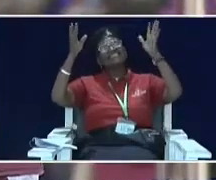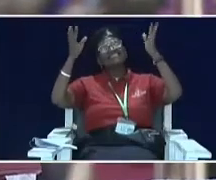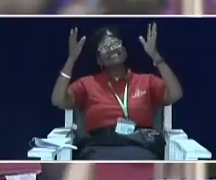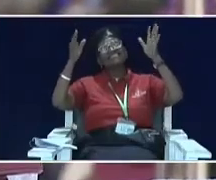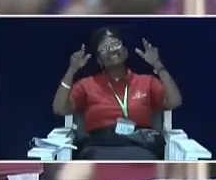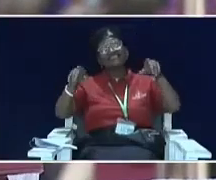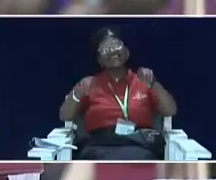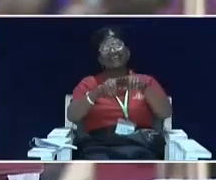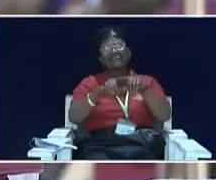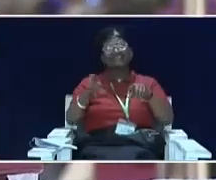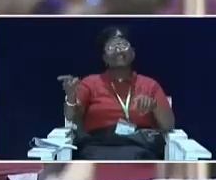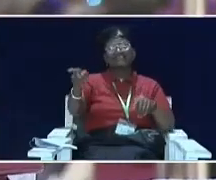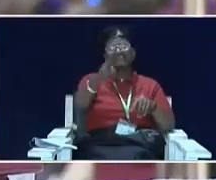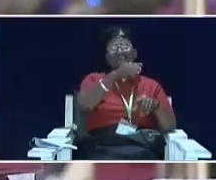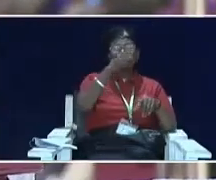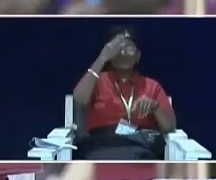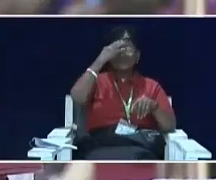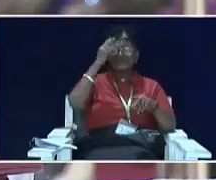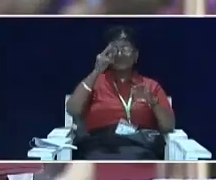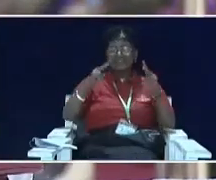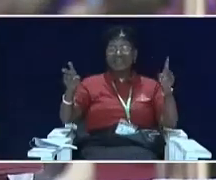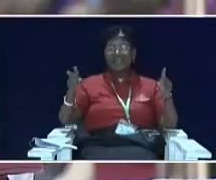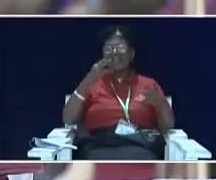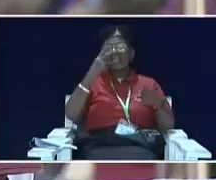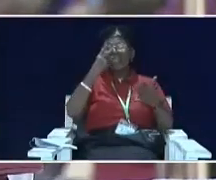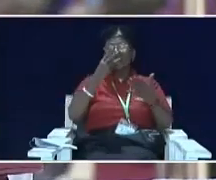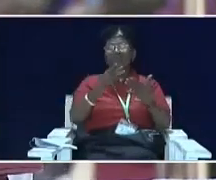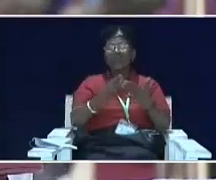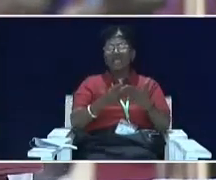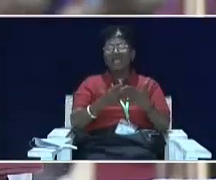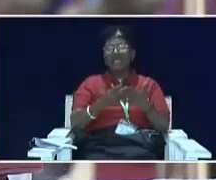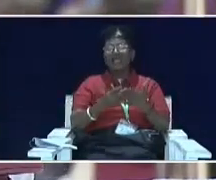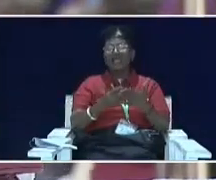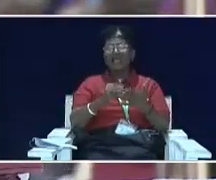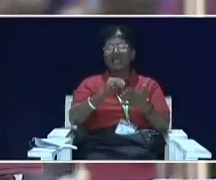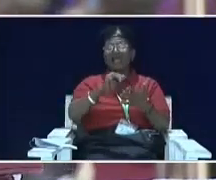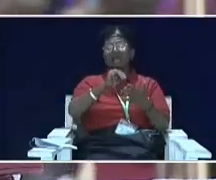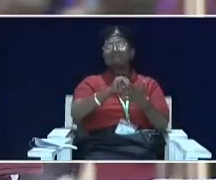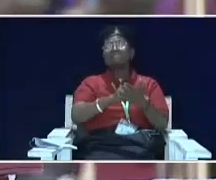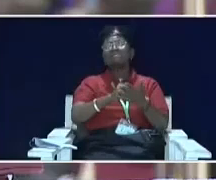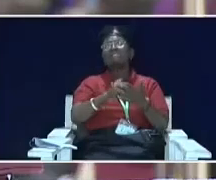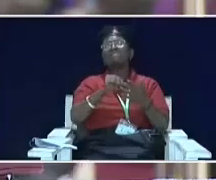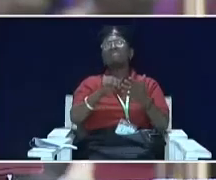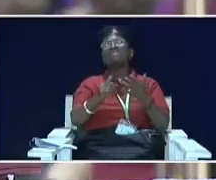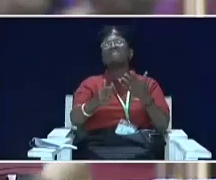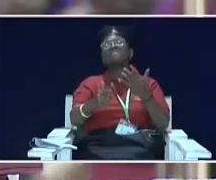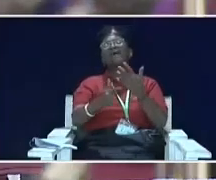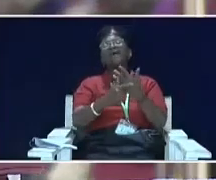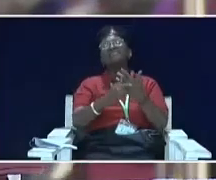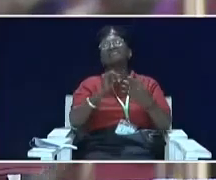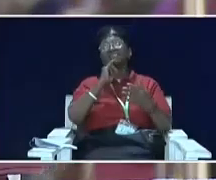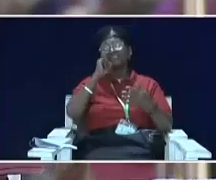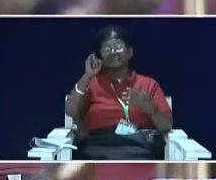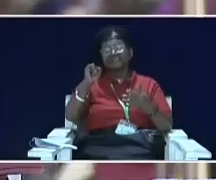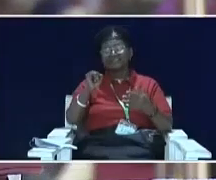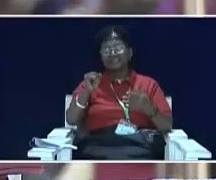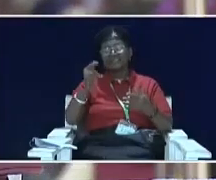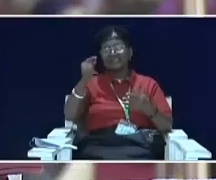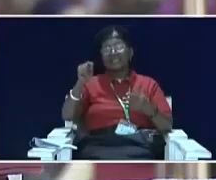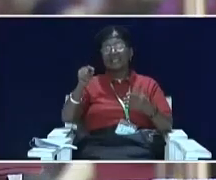As you know very well, March is the anniversary of the Holy Ghost service.